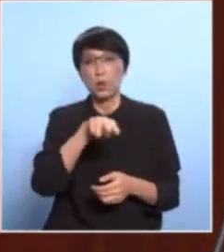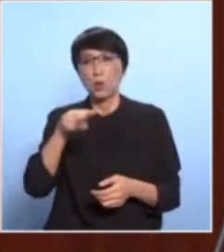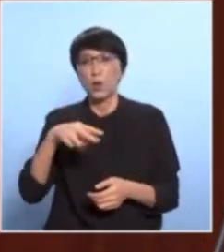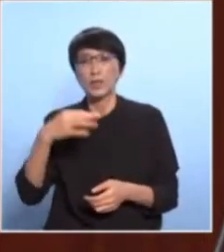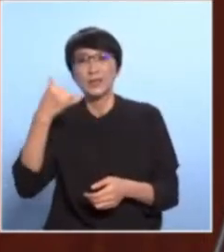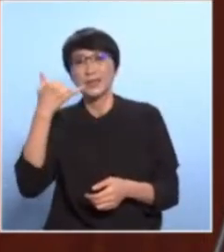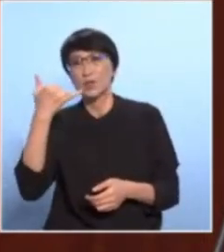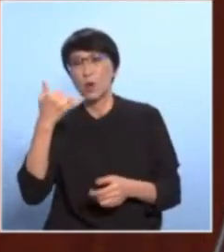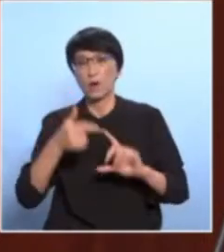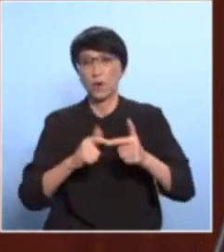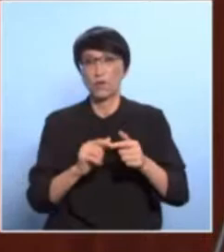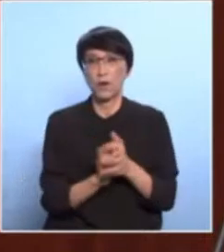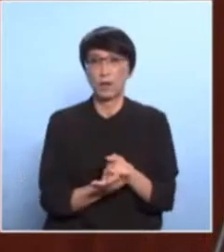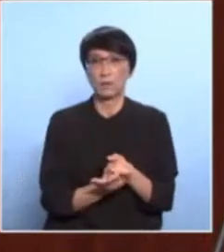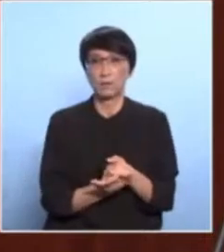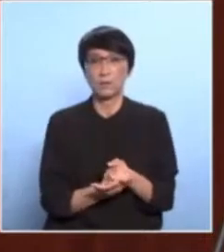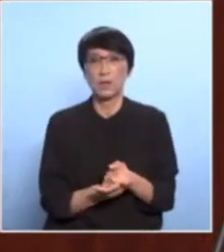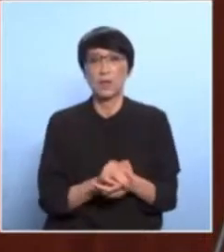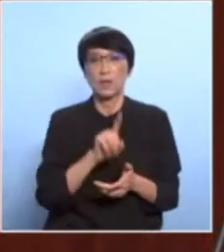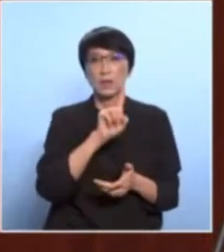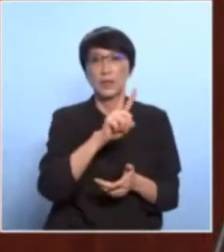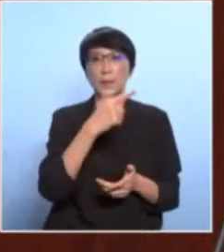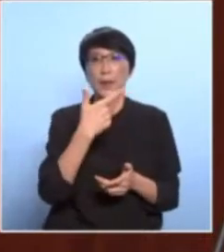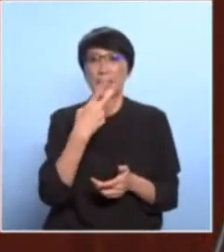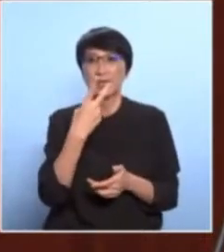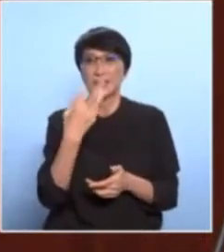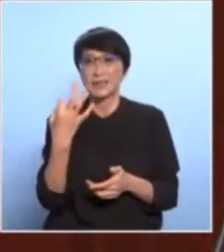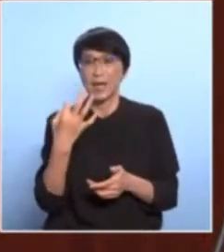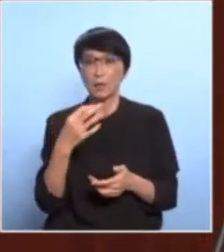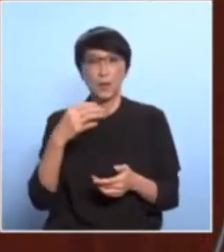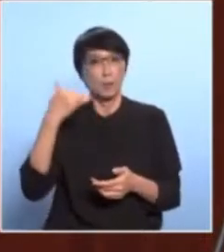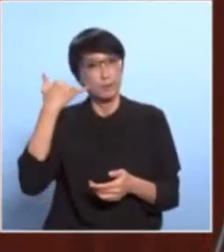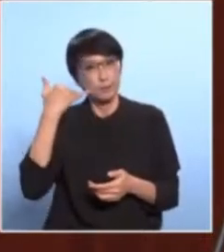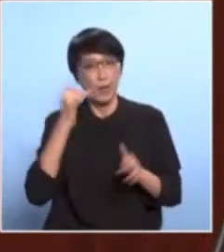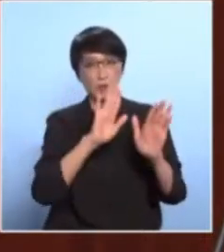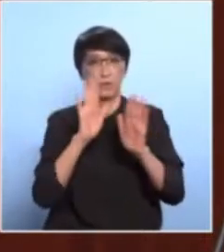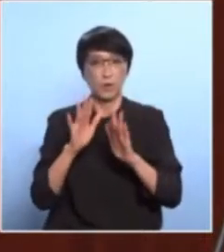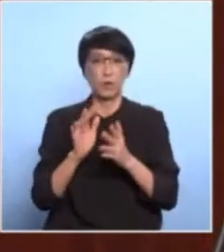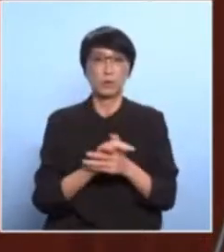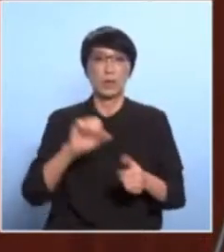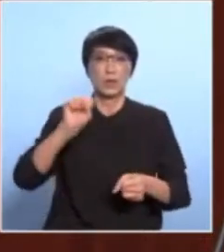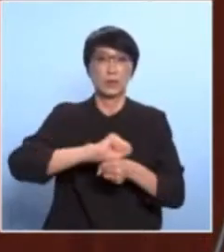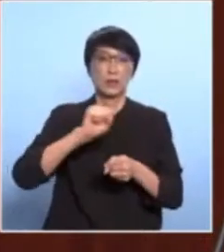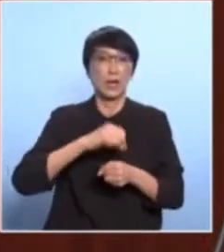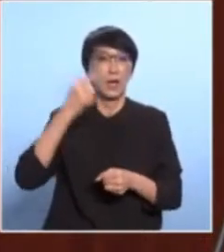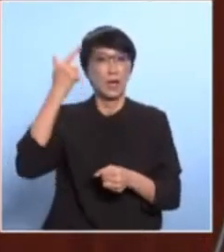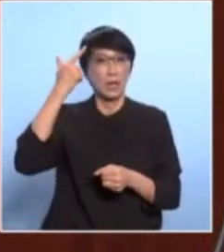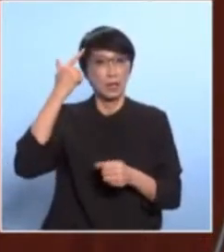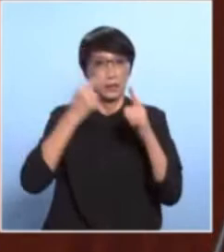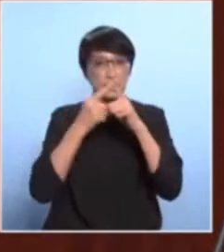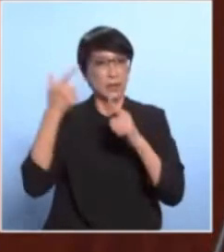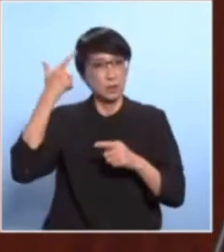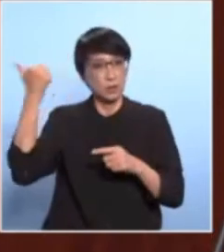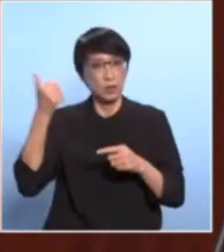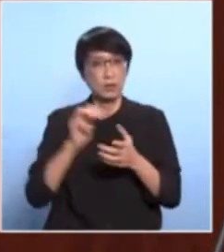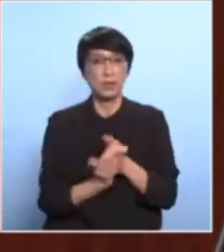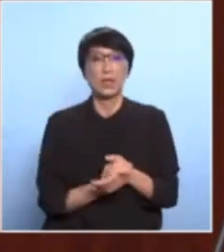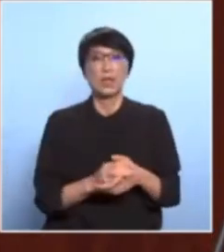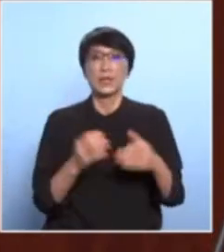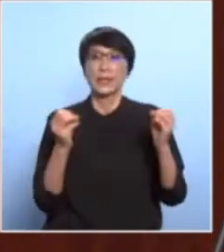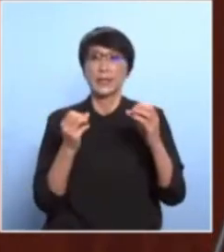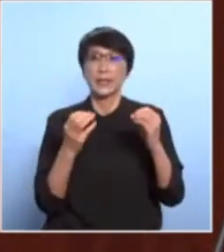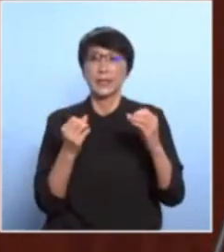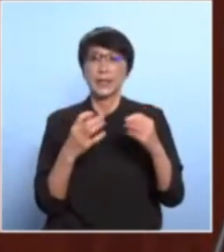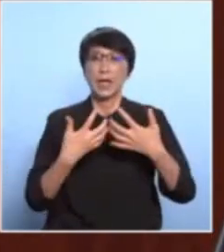for all government fees within 1 year, developing smart search and rescue mobile applications, and enhancing the